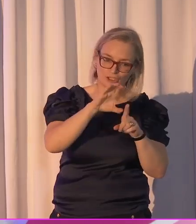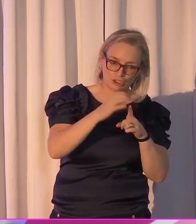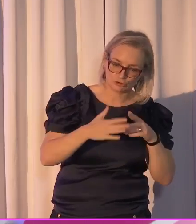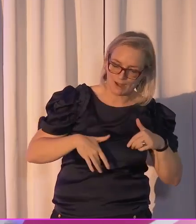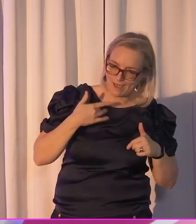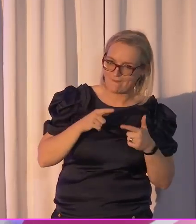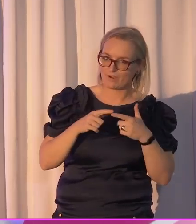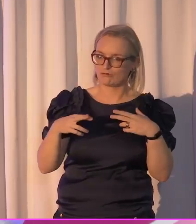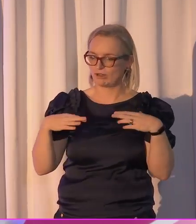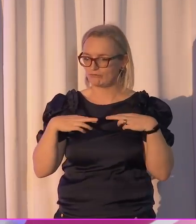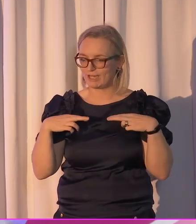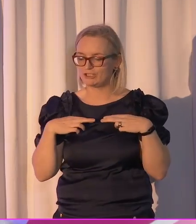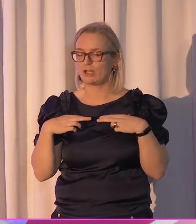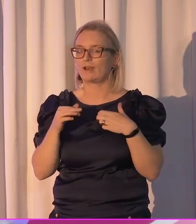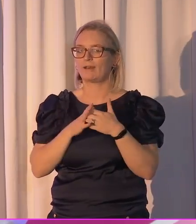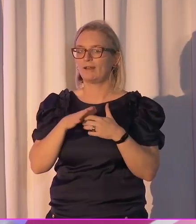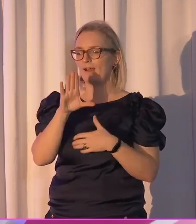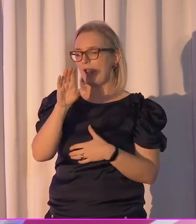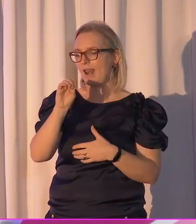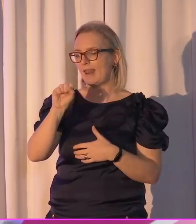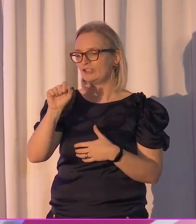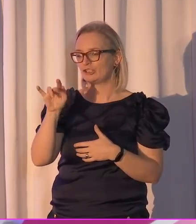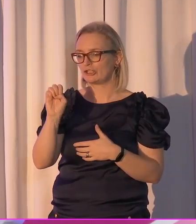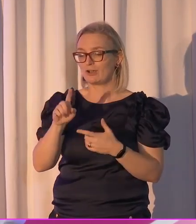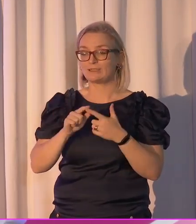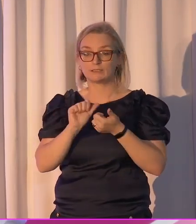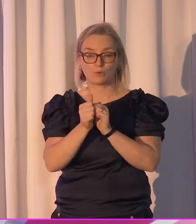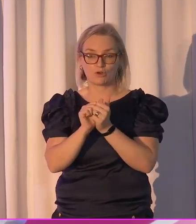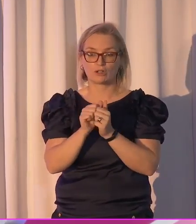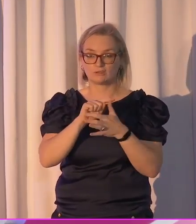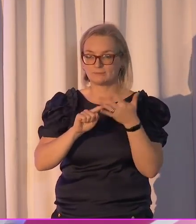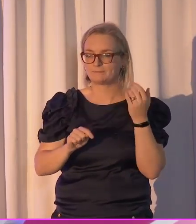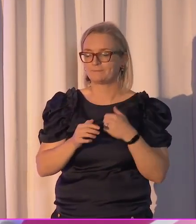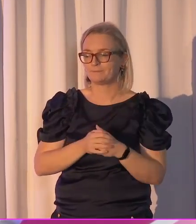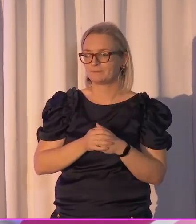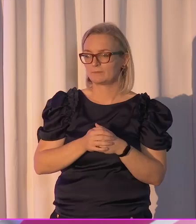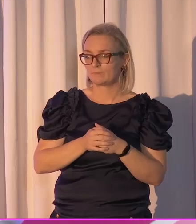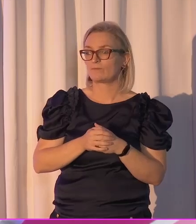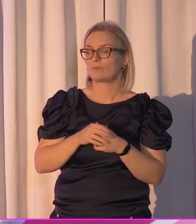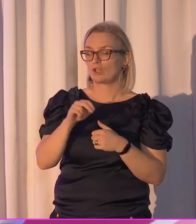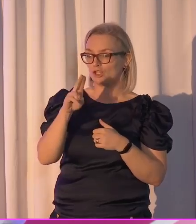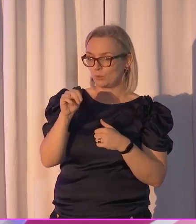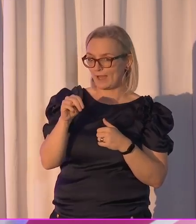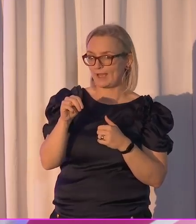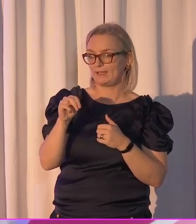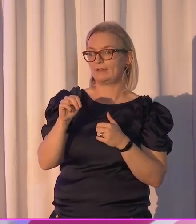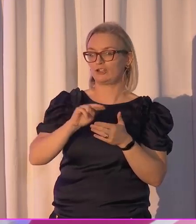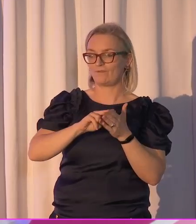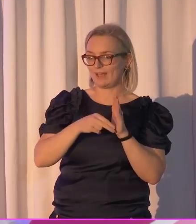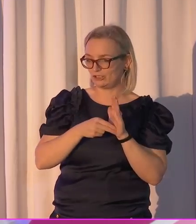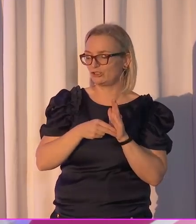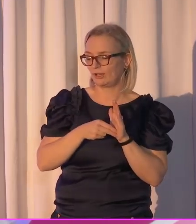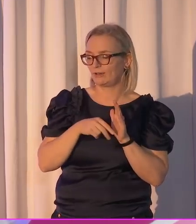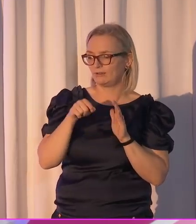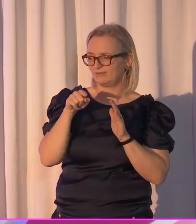life, recreation, leisure, and sport. The UN Convention has, for many years, informed